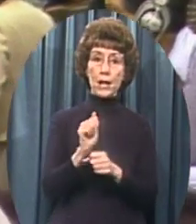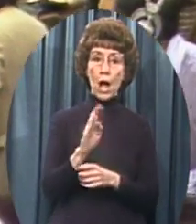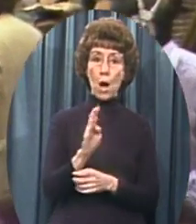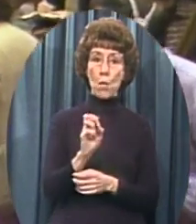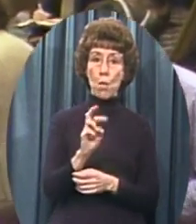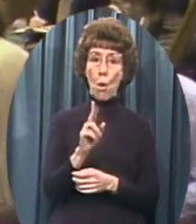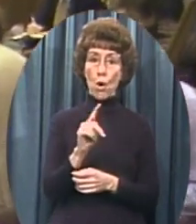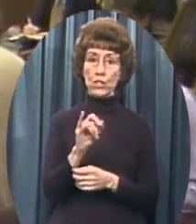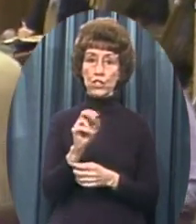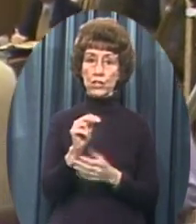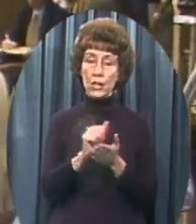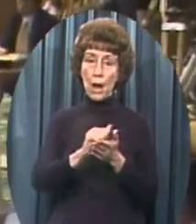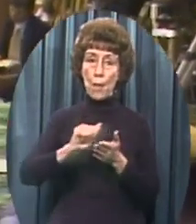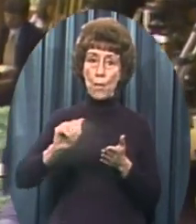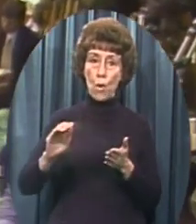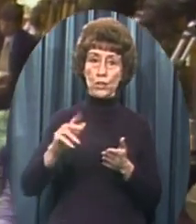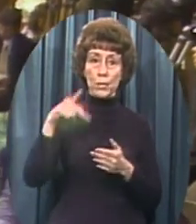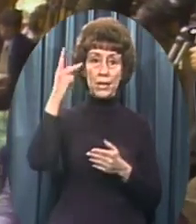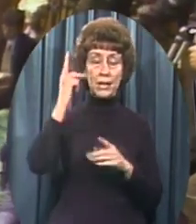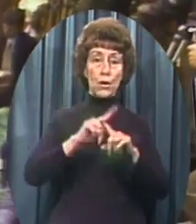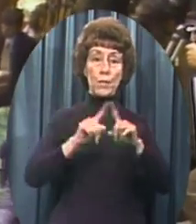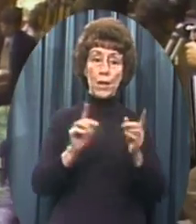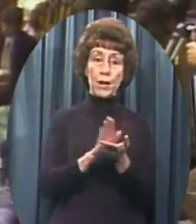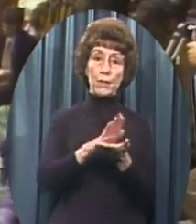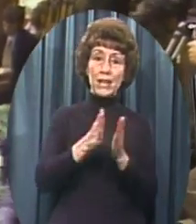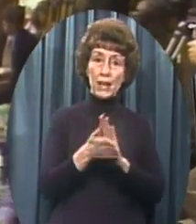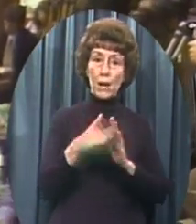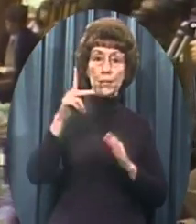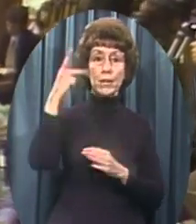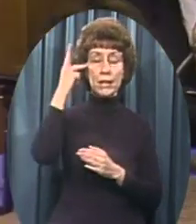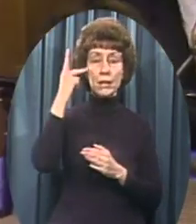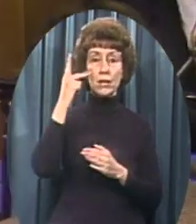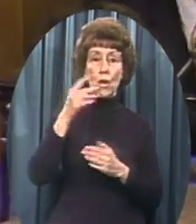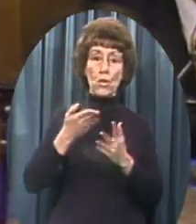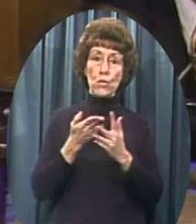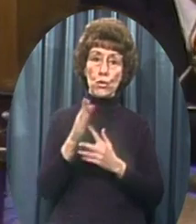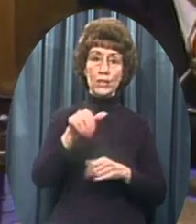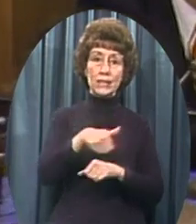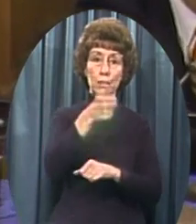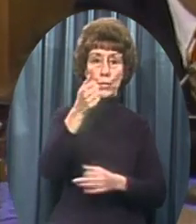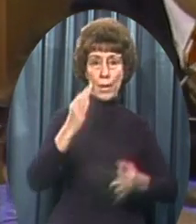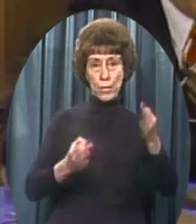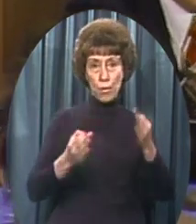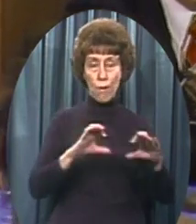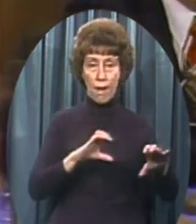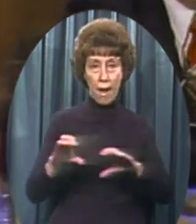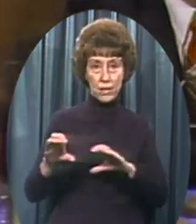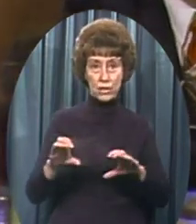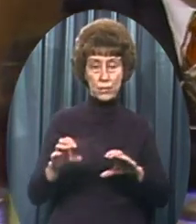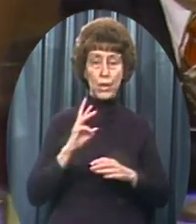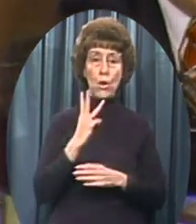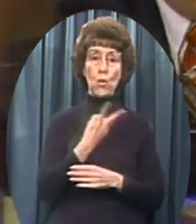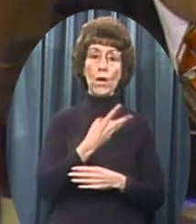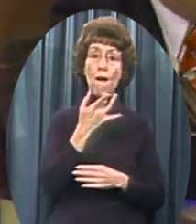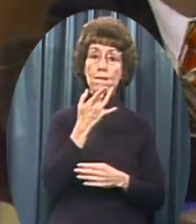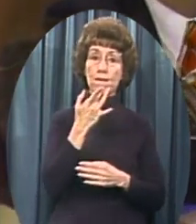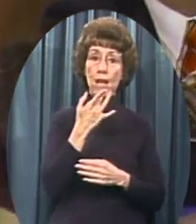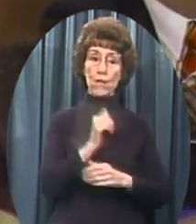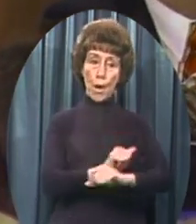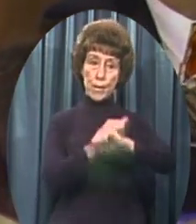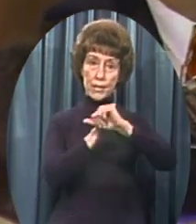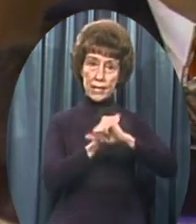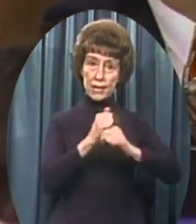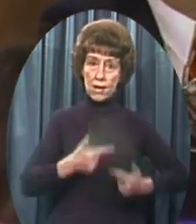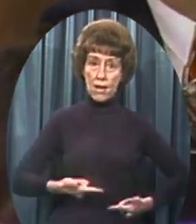by act of the Supreme Court, but it is very much political now. We happen to be in favor of protecting the life of an